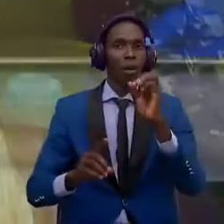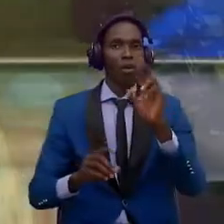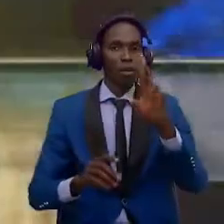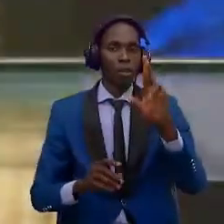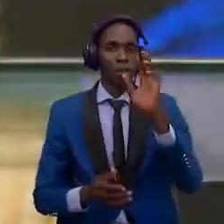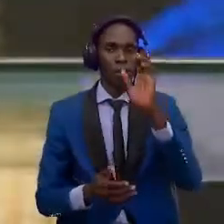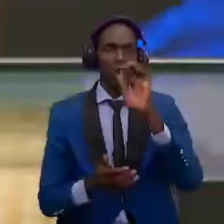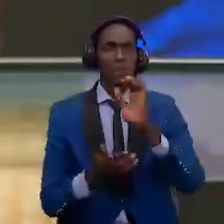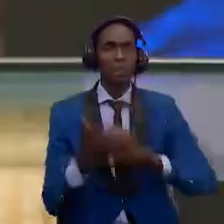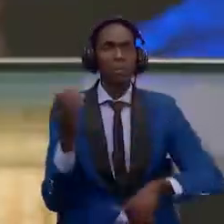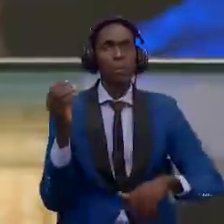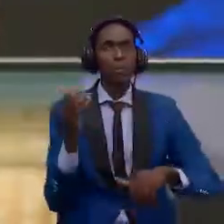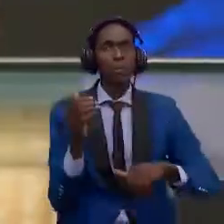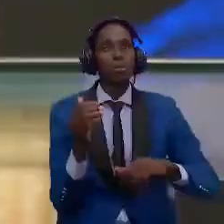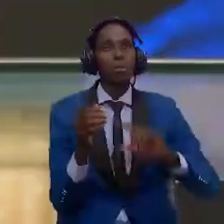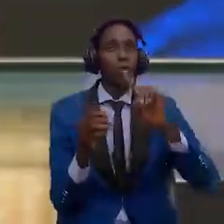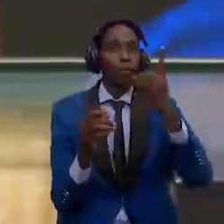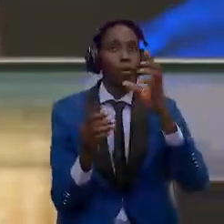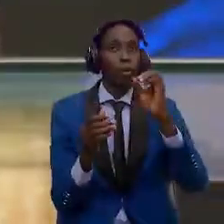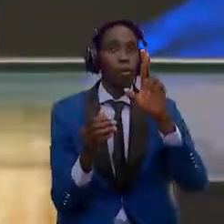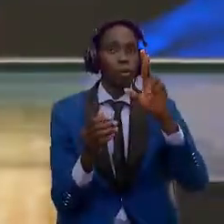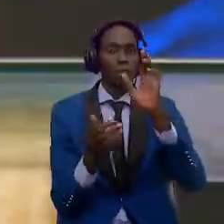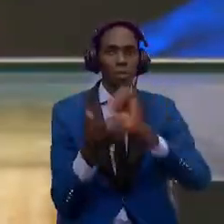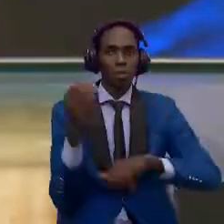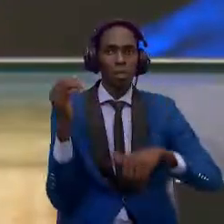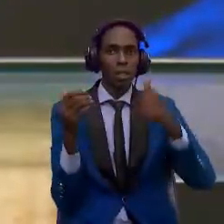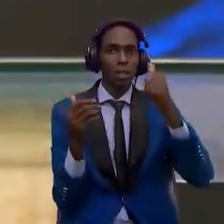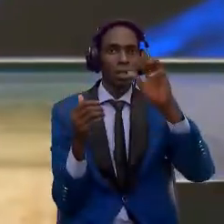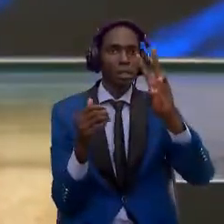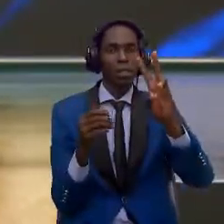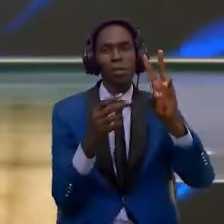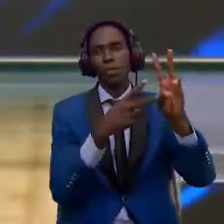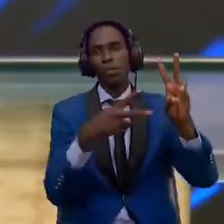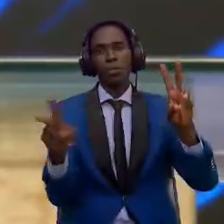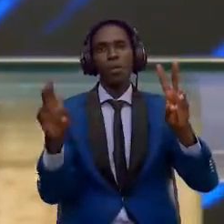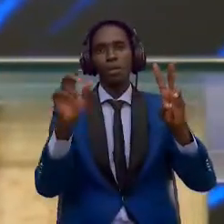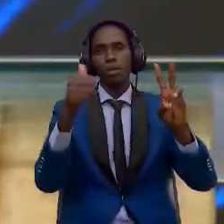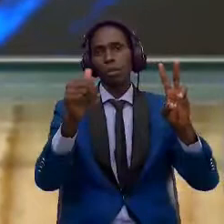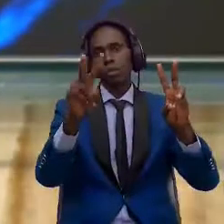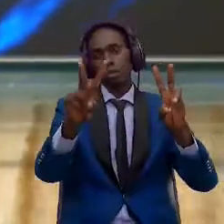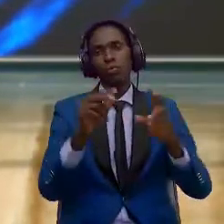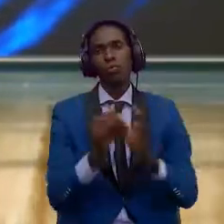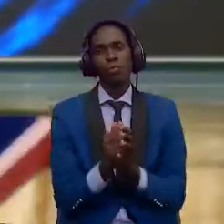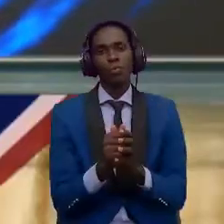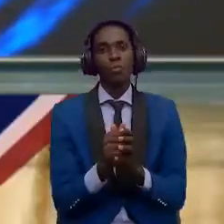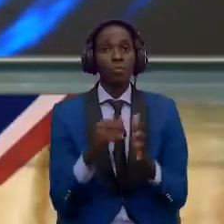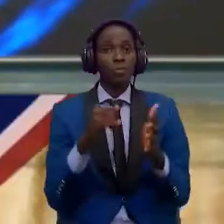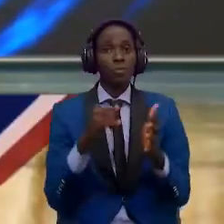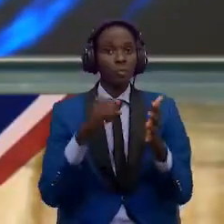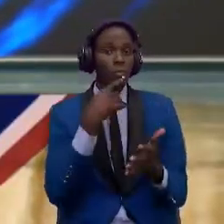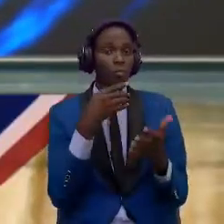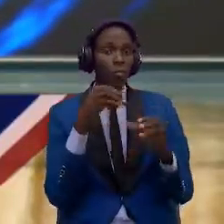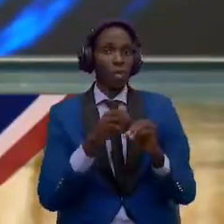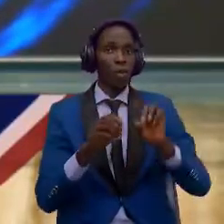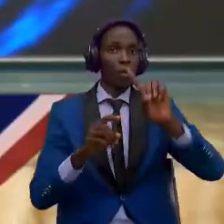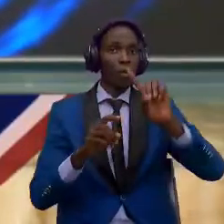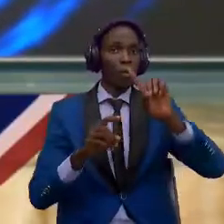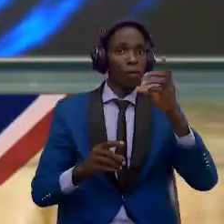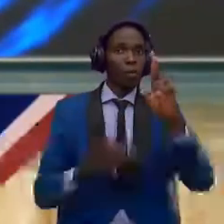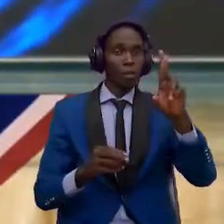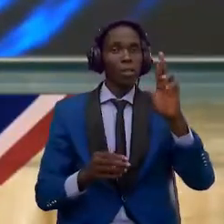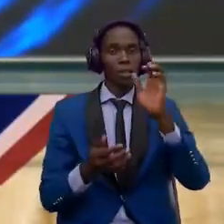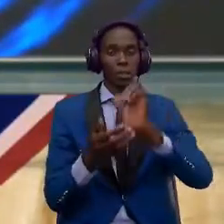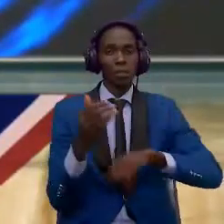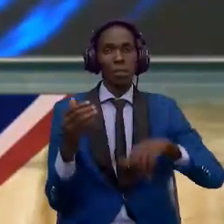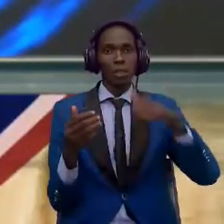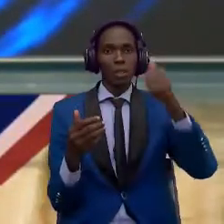Corinthians chapter 16, and we're reading from verse 12. It says in 1 Corinthians chapter 16,